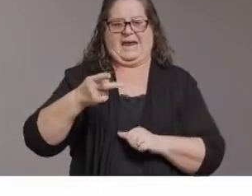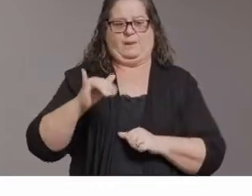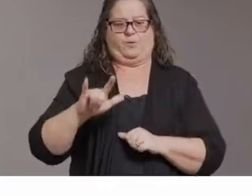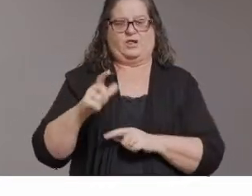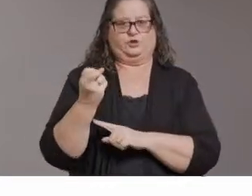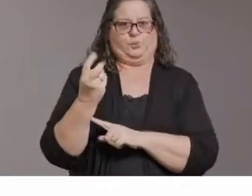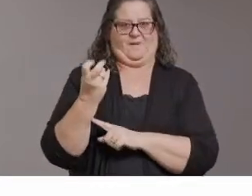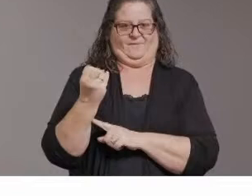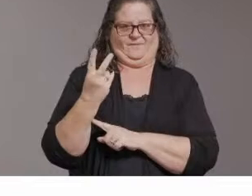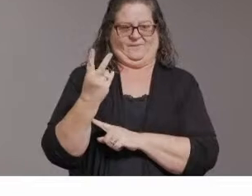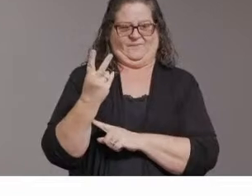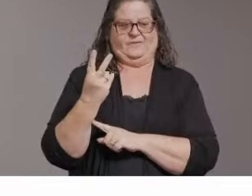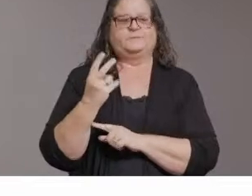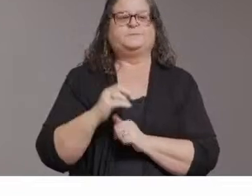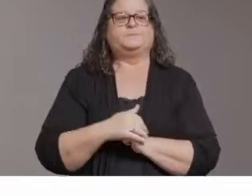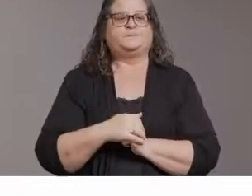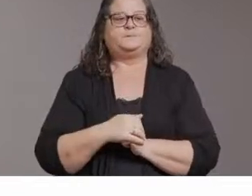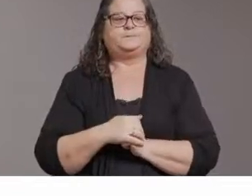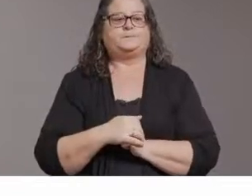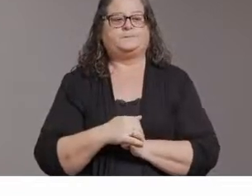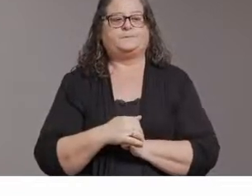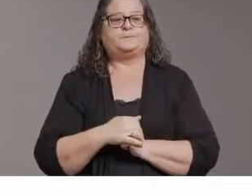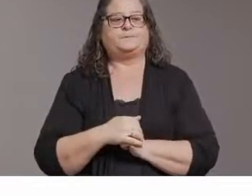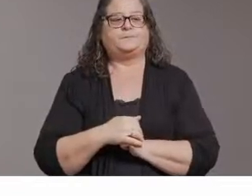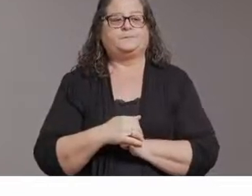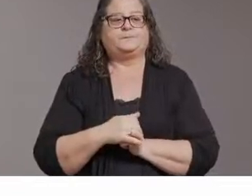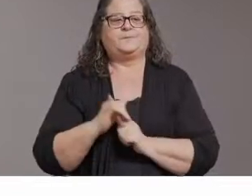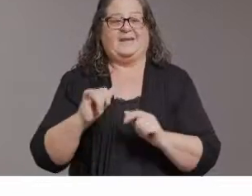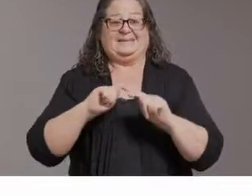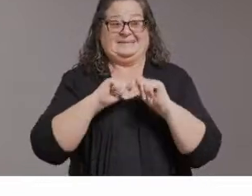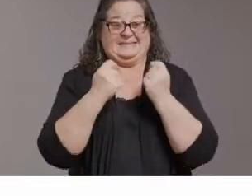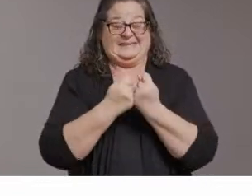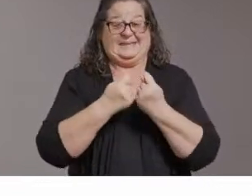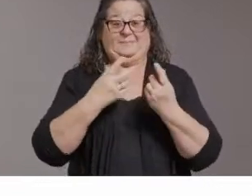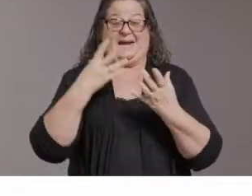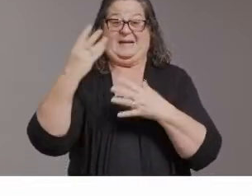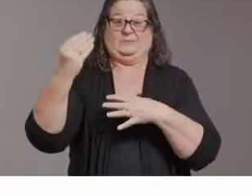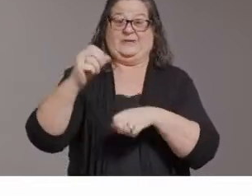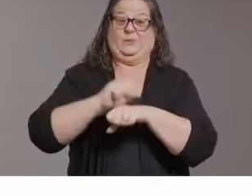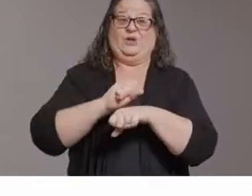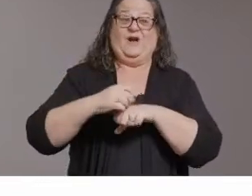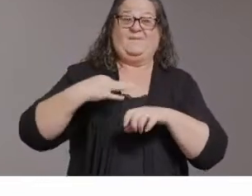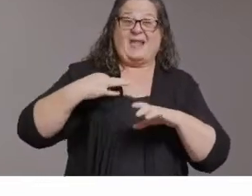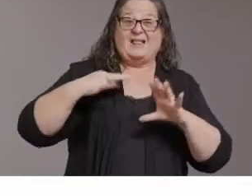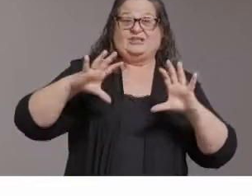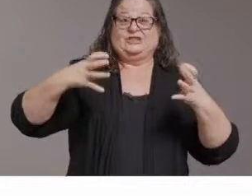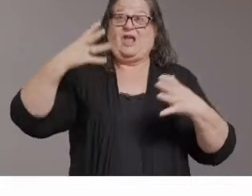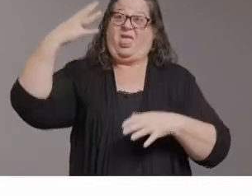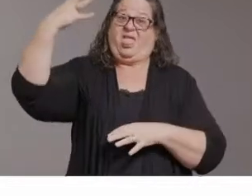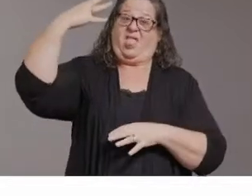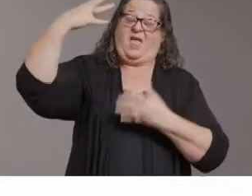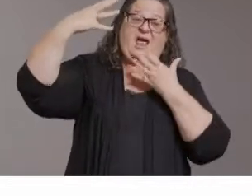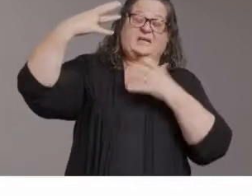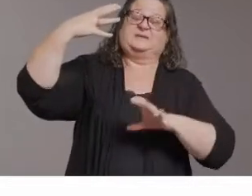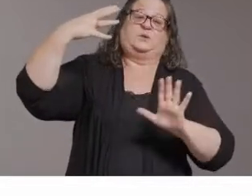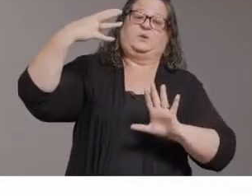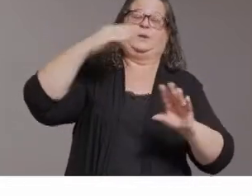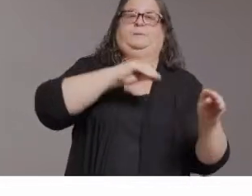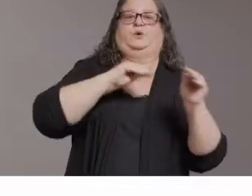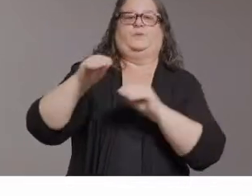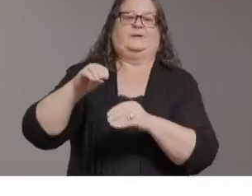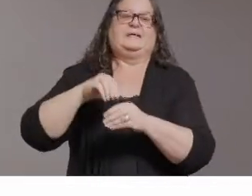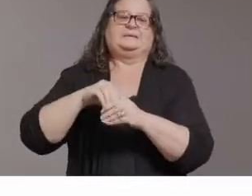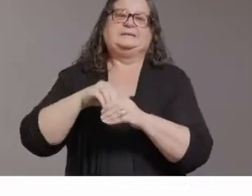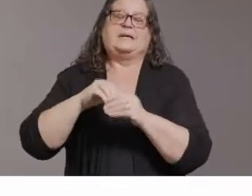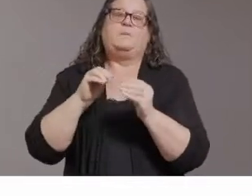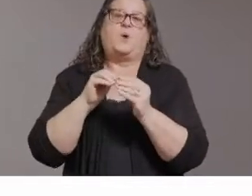move our team out of the heat and indoors where it's safer for our staff and volunteers and patients.